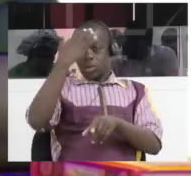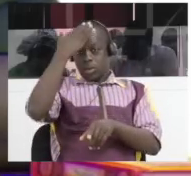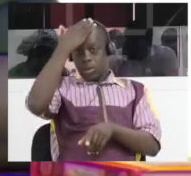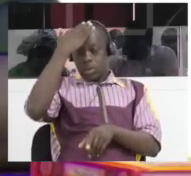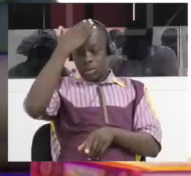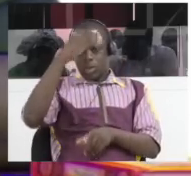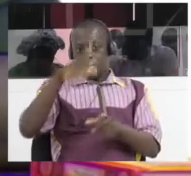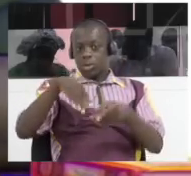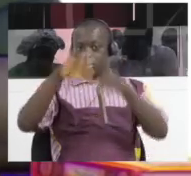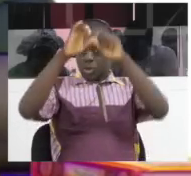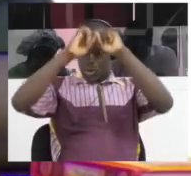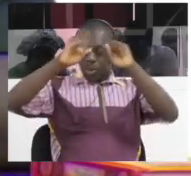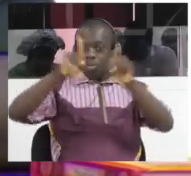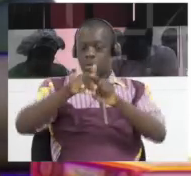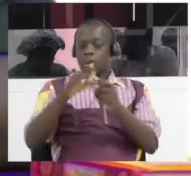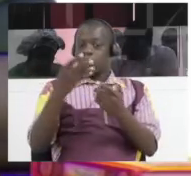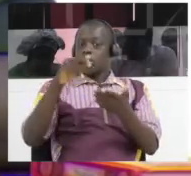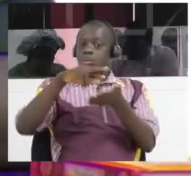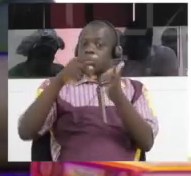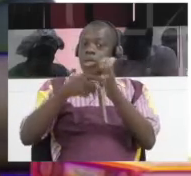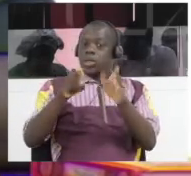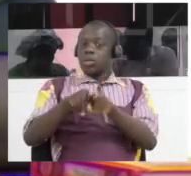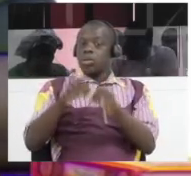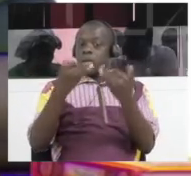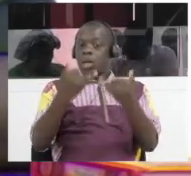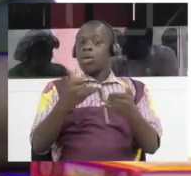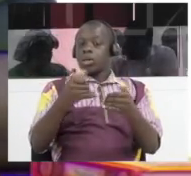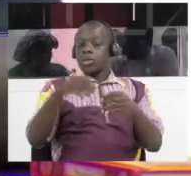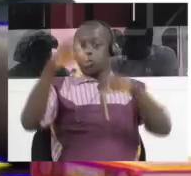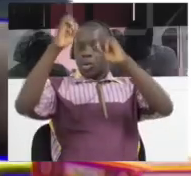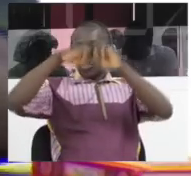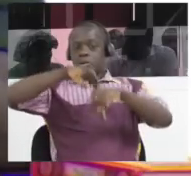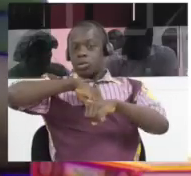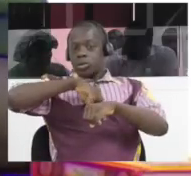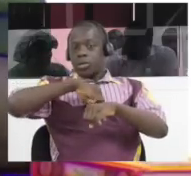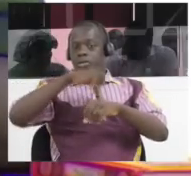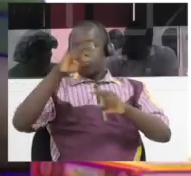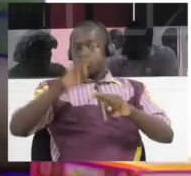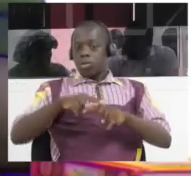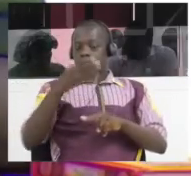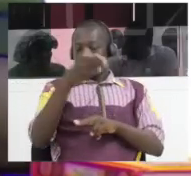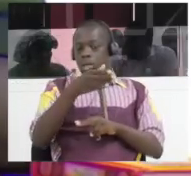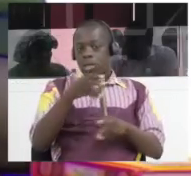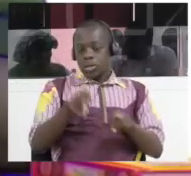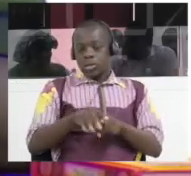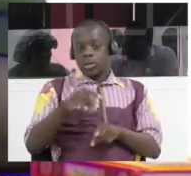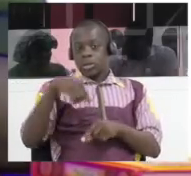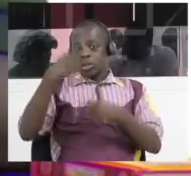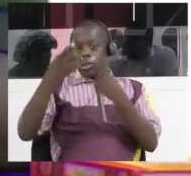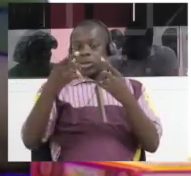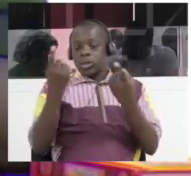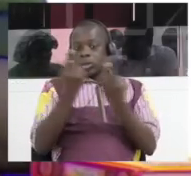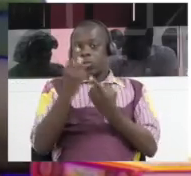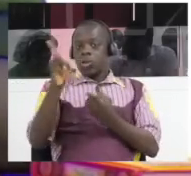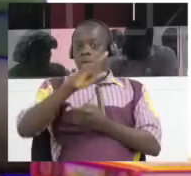their hands, at least the seat of government was in their hands, and that the next step was to move forward and institute